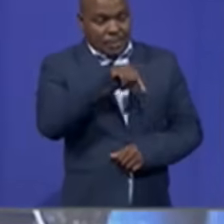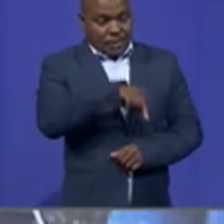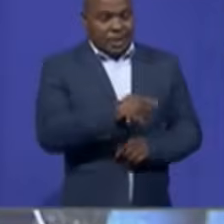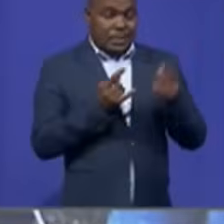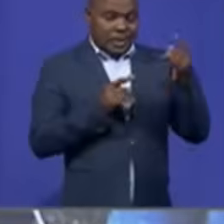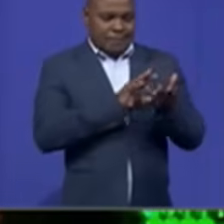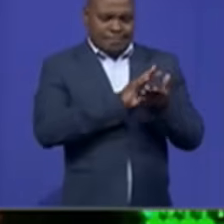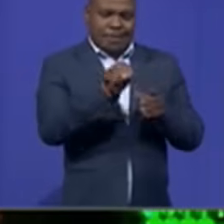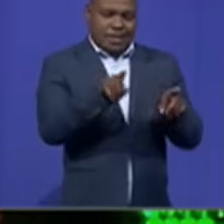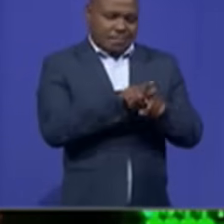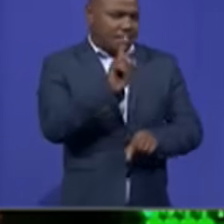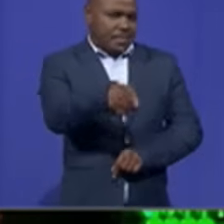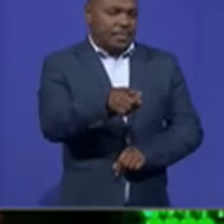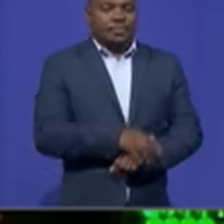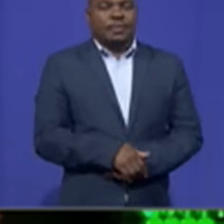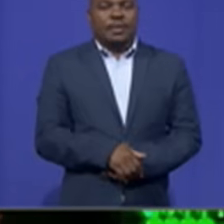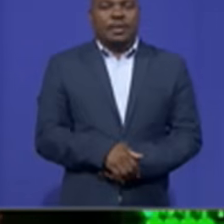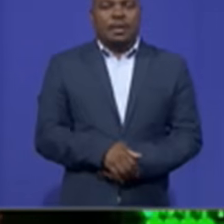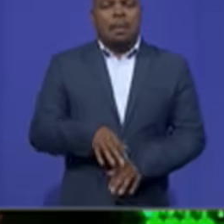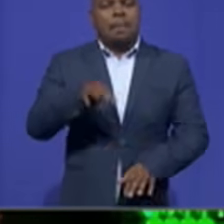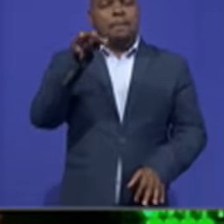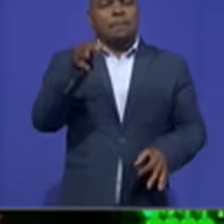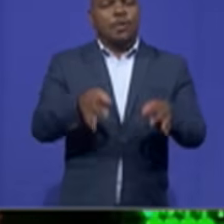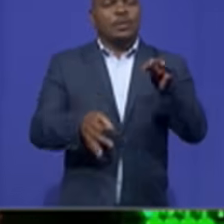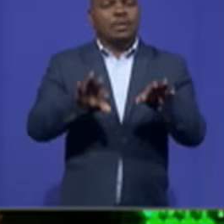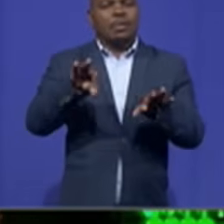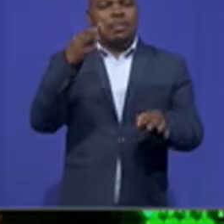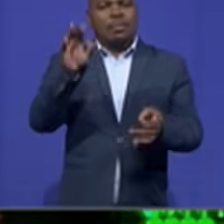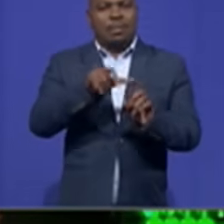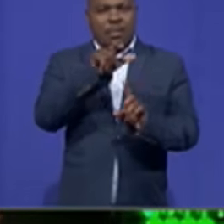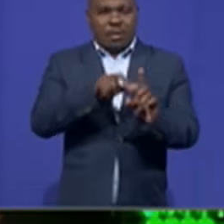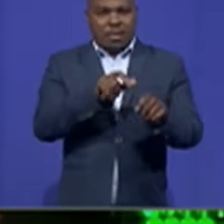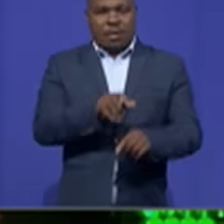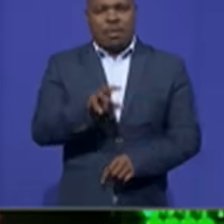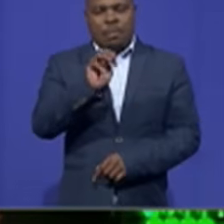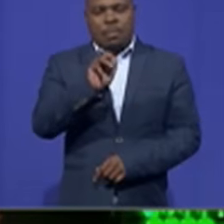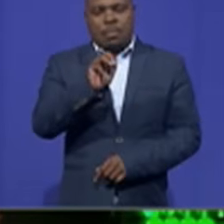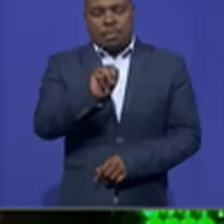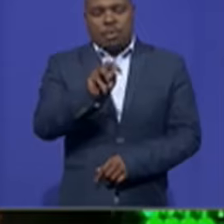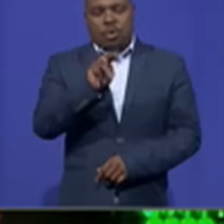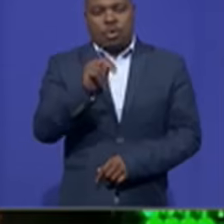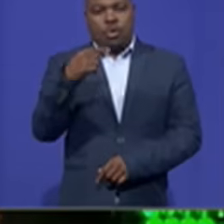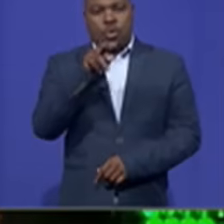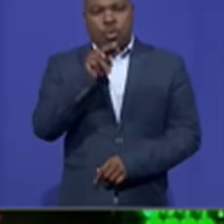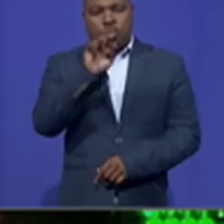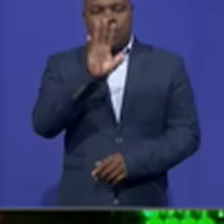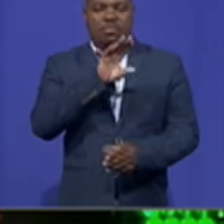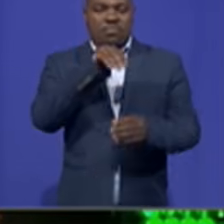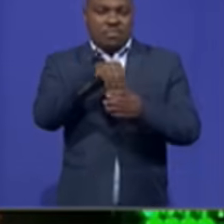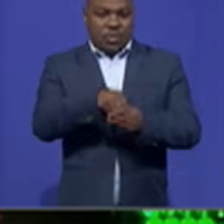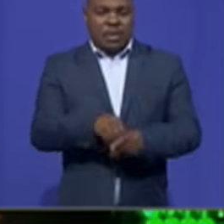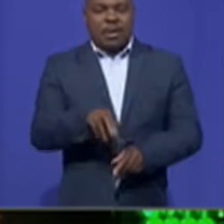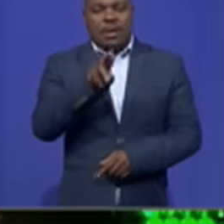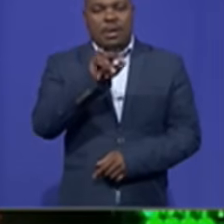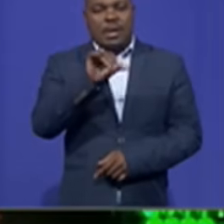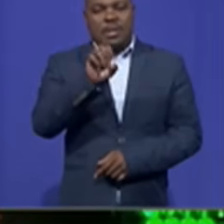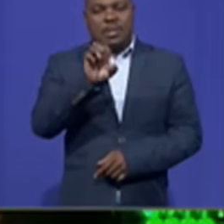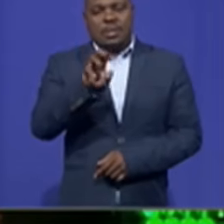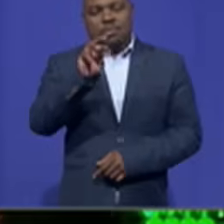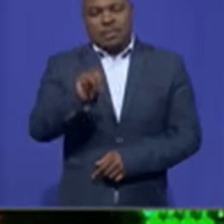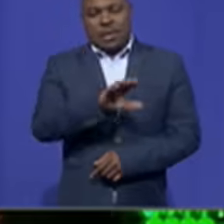the city. Motshwaedi wa dipolotiki Lukhona Mgunu o senotswe go baema nokeng ba lekoko la Rice Mzansi mo